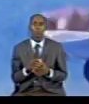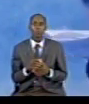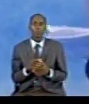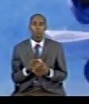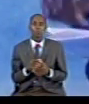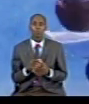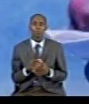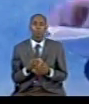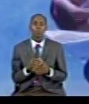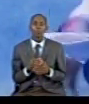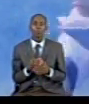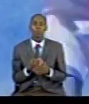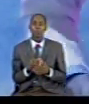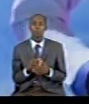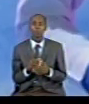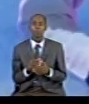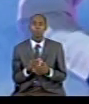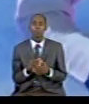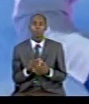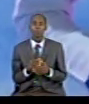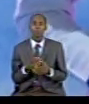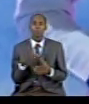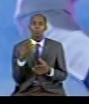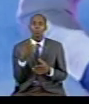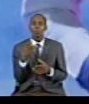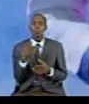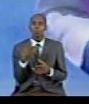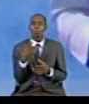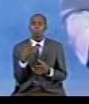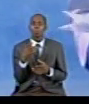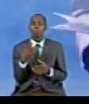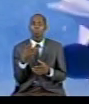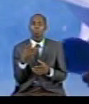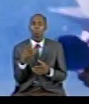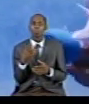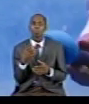fetting. It will begin to fet, we fet.